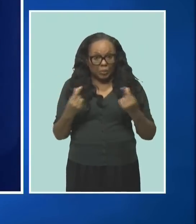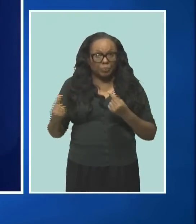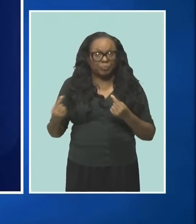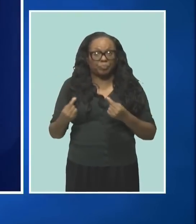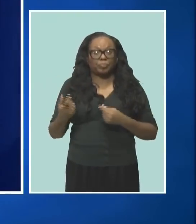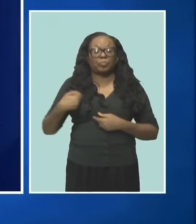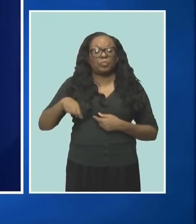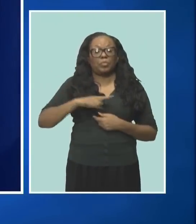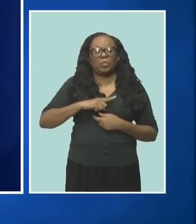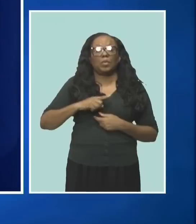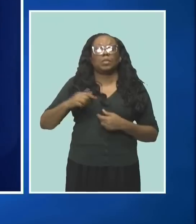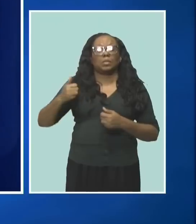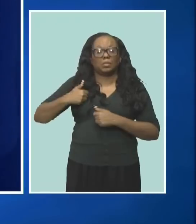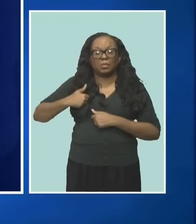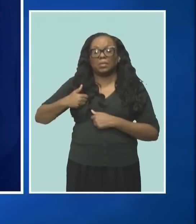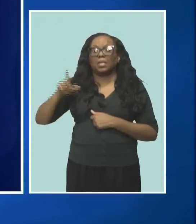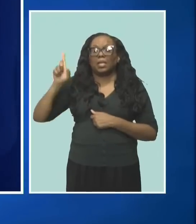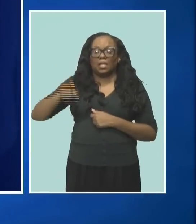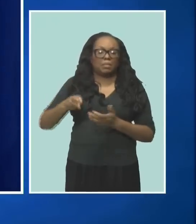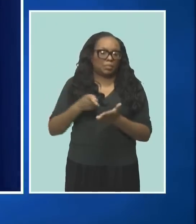Force is above board.